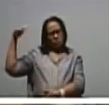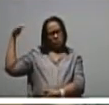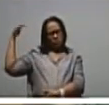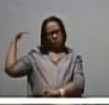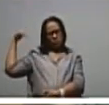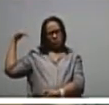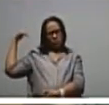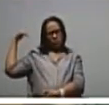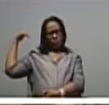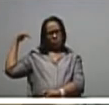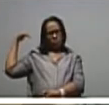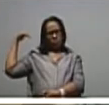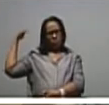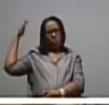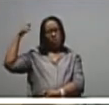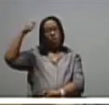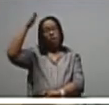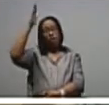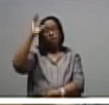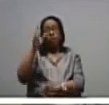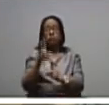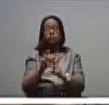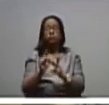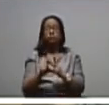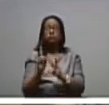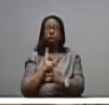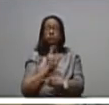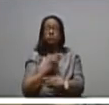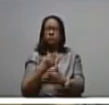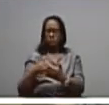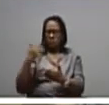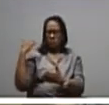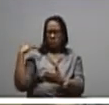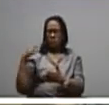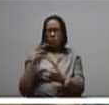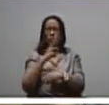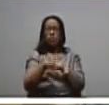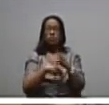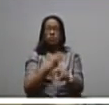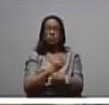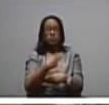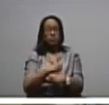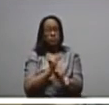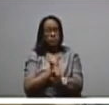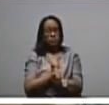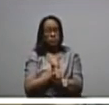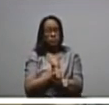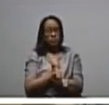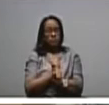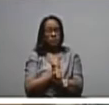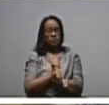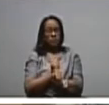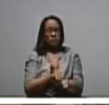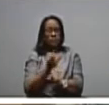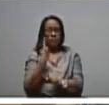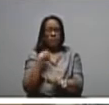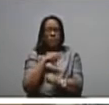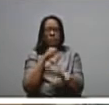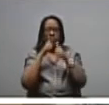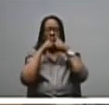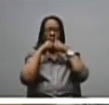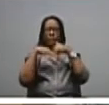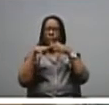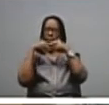in Christ. So we will be blessed with all the spiritual blessings